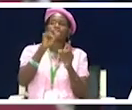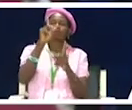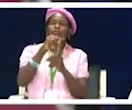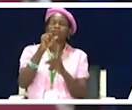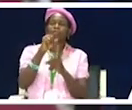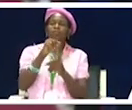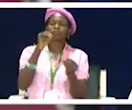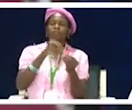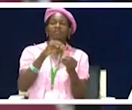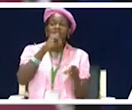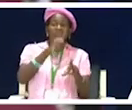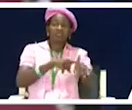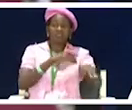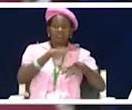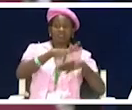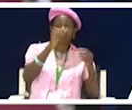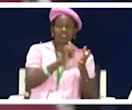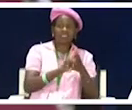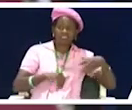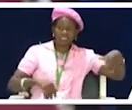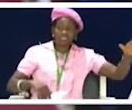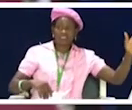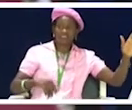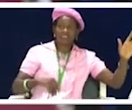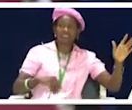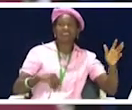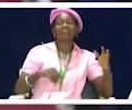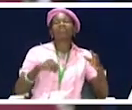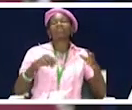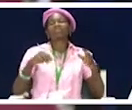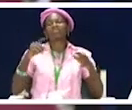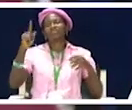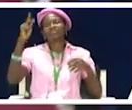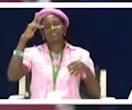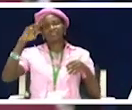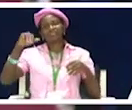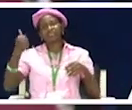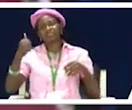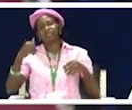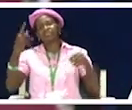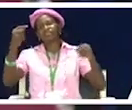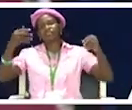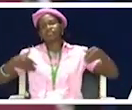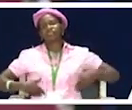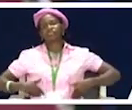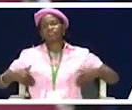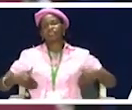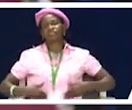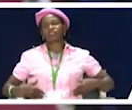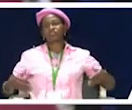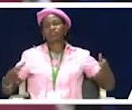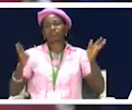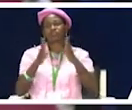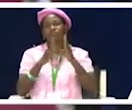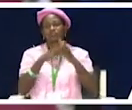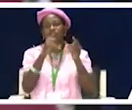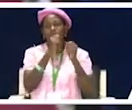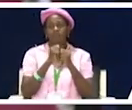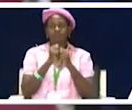It wasn't long after that, for one reason or the other, the youth gathered themselves